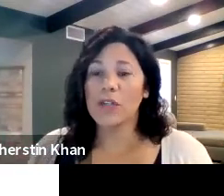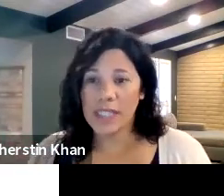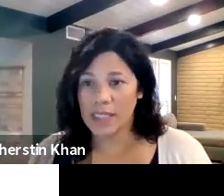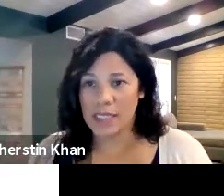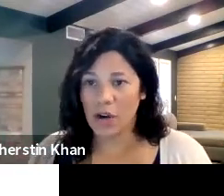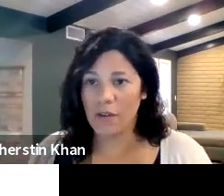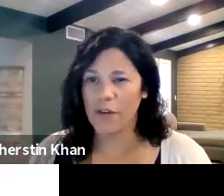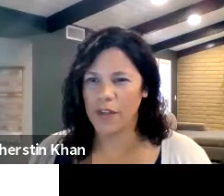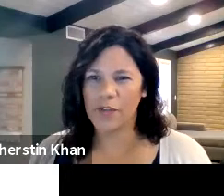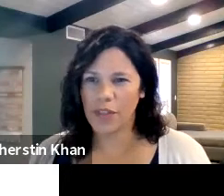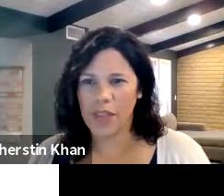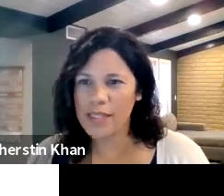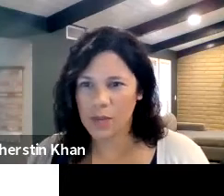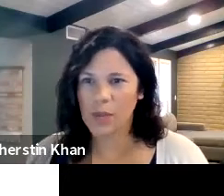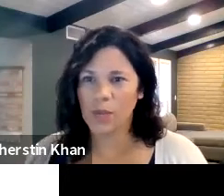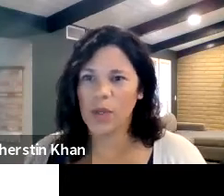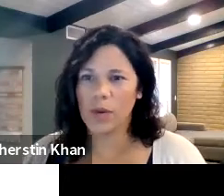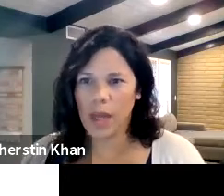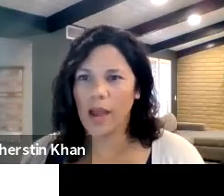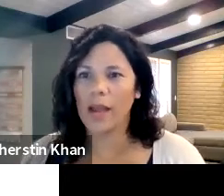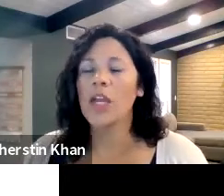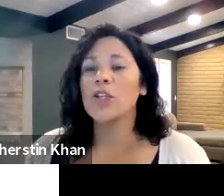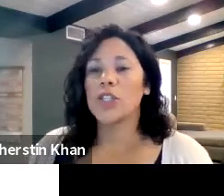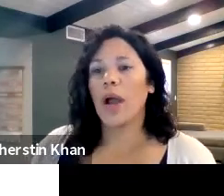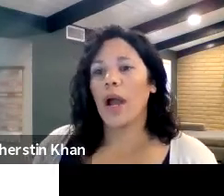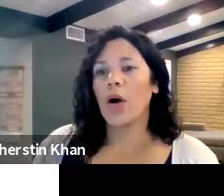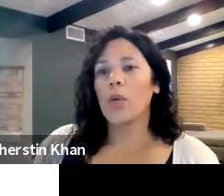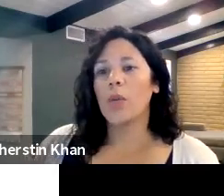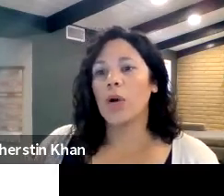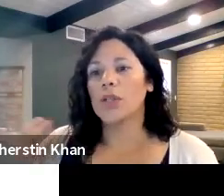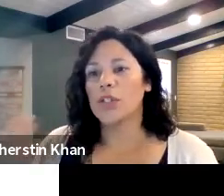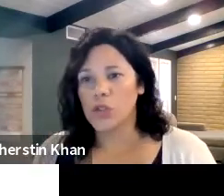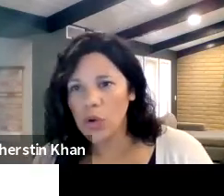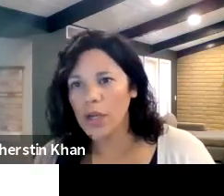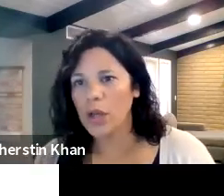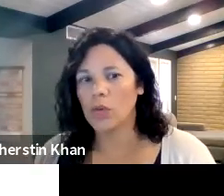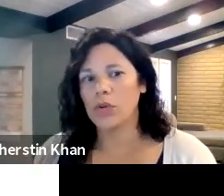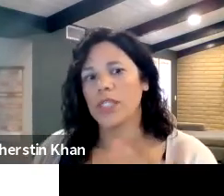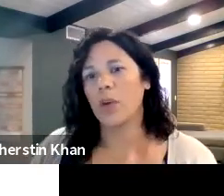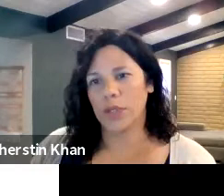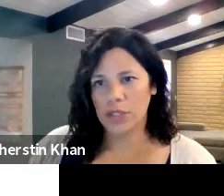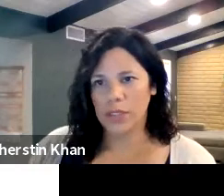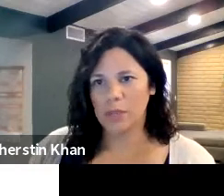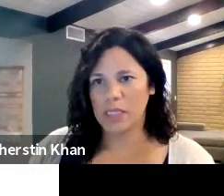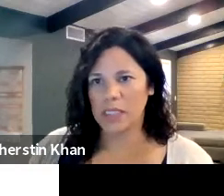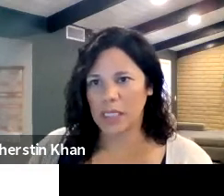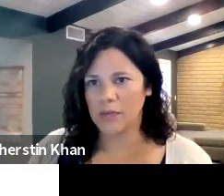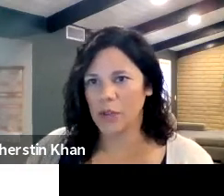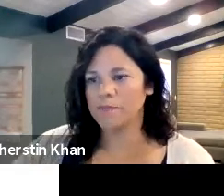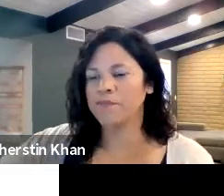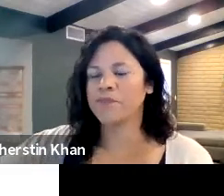the services that are offered, the different things that we rely on. So how we work with tutorial in order to help our students